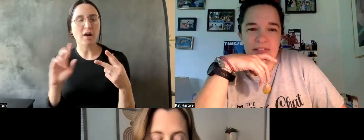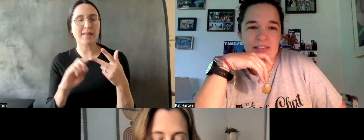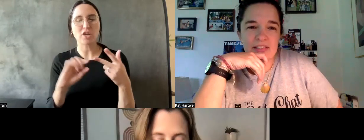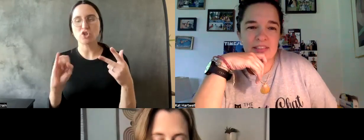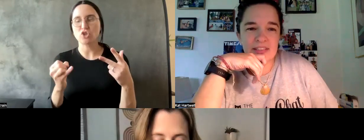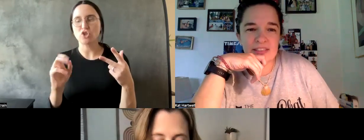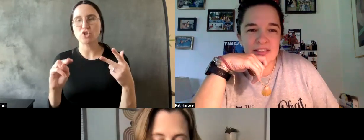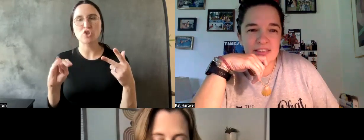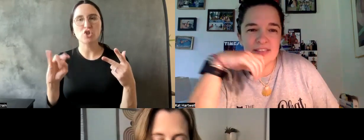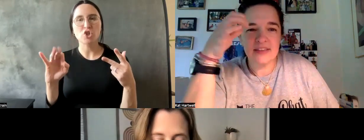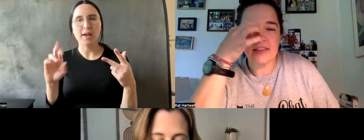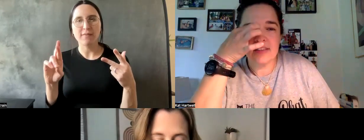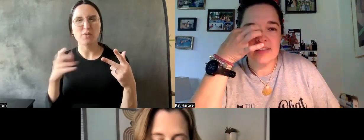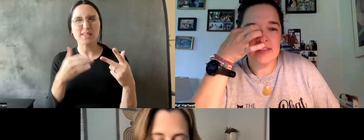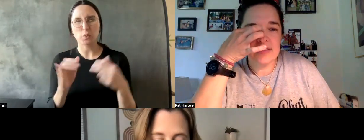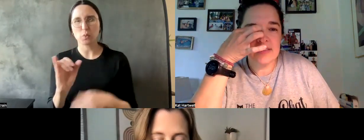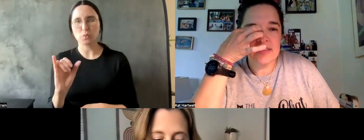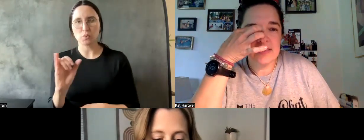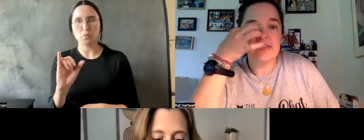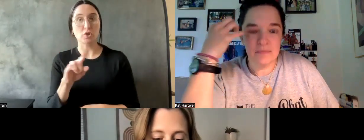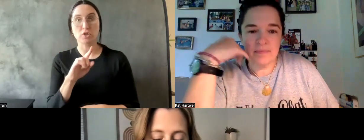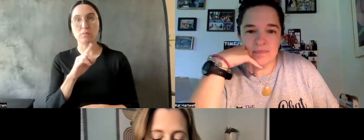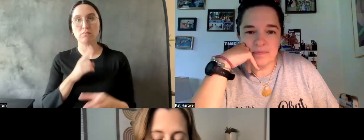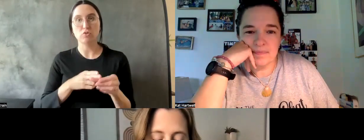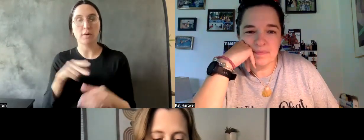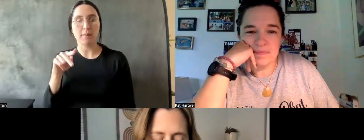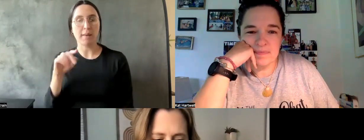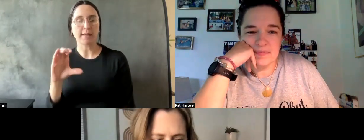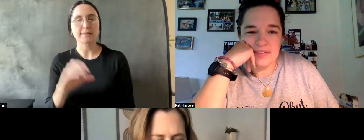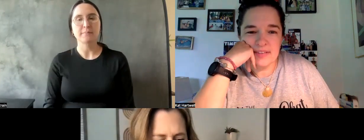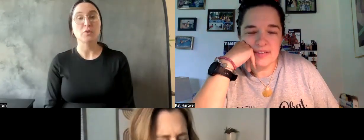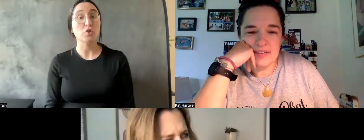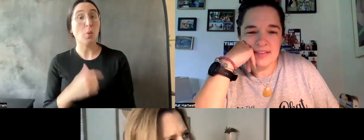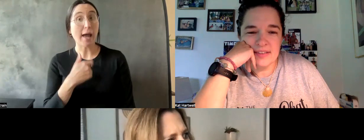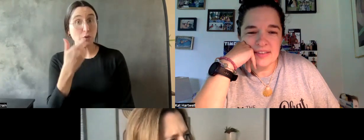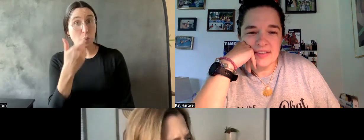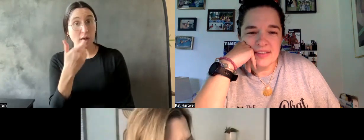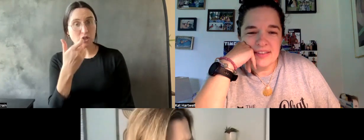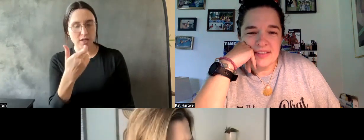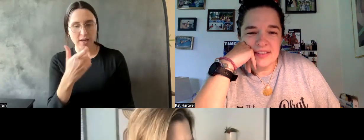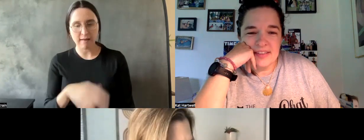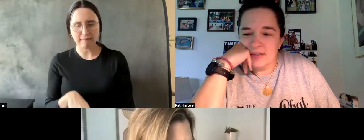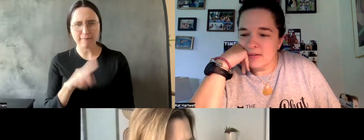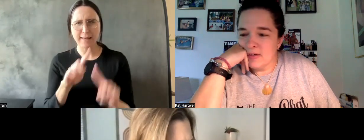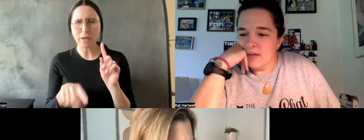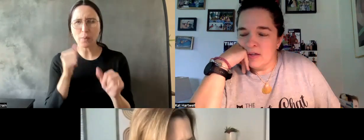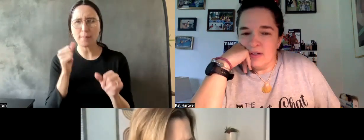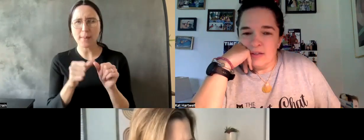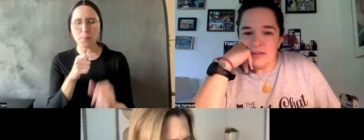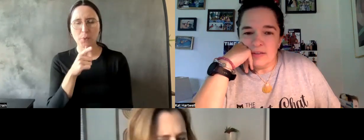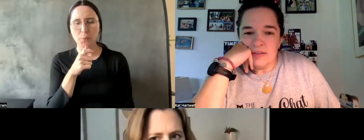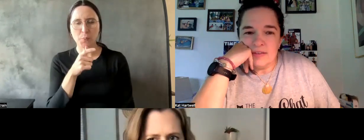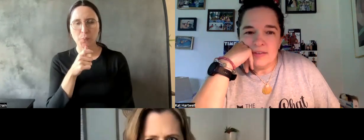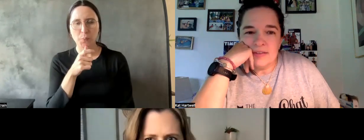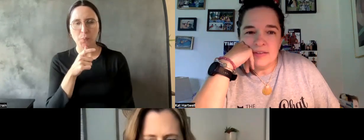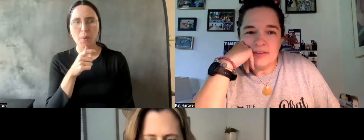podcast in the very beginning too, and it was a I can't remember who it was. I'm pretty sure